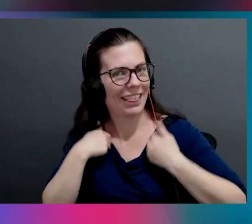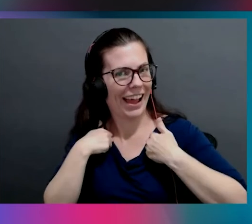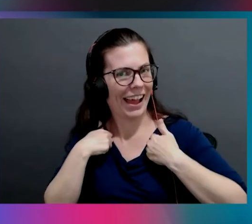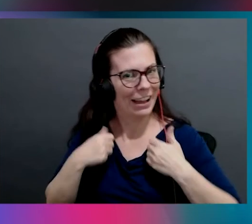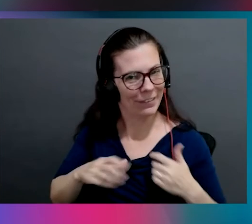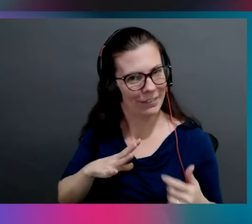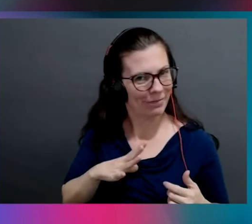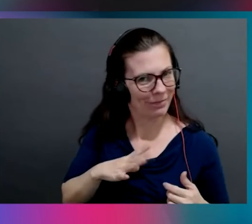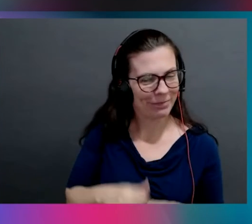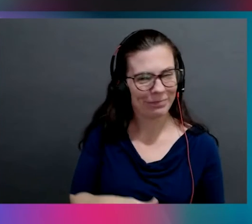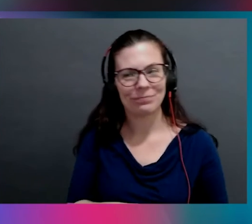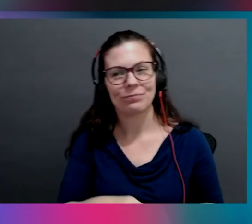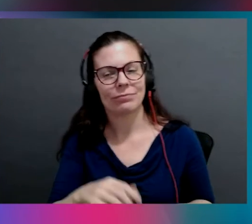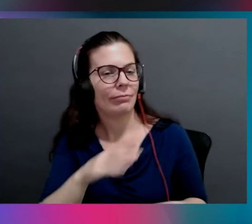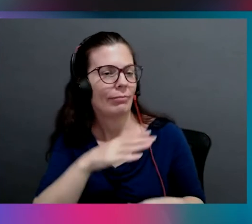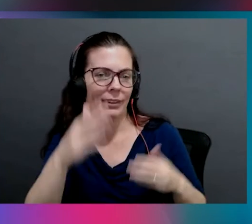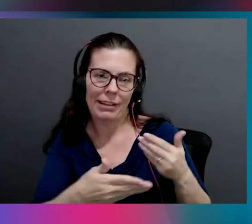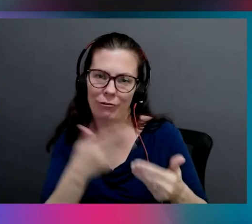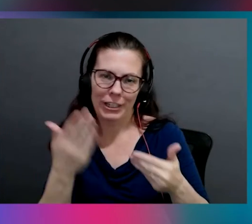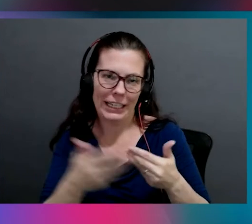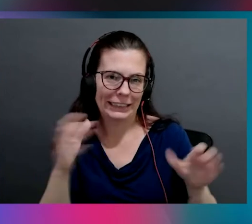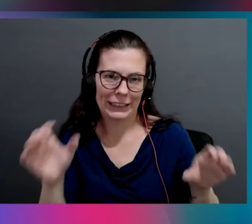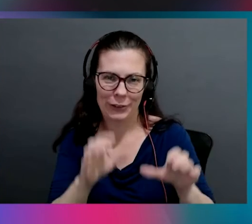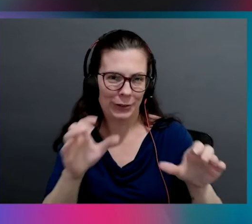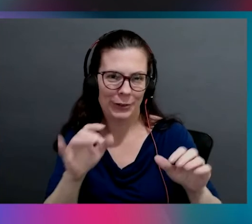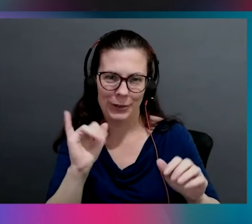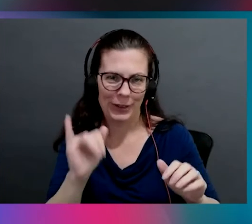though. Never an easy thing to do.